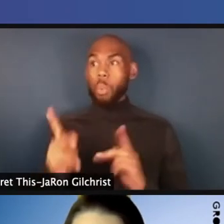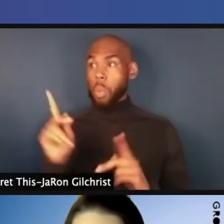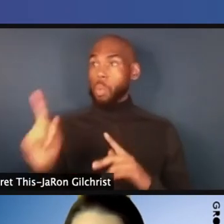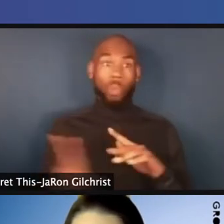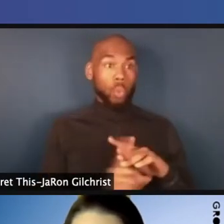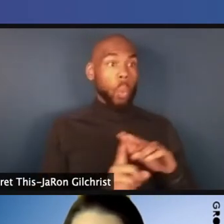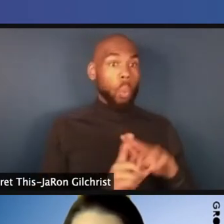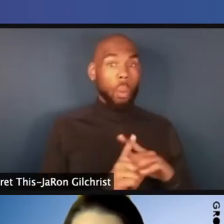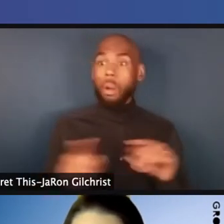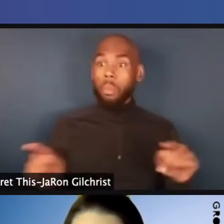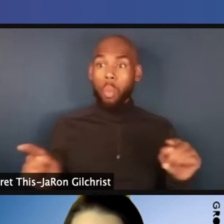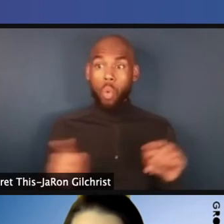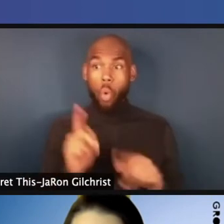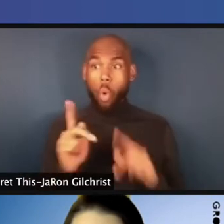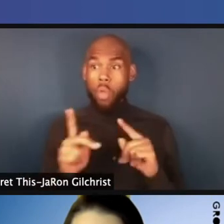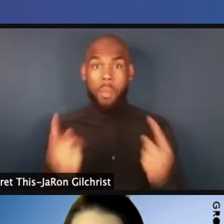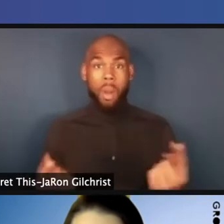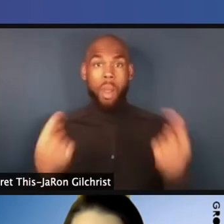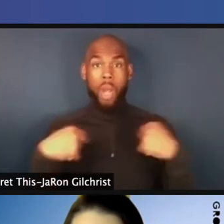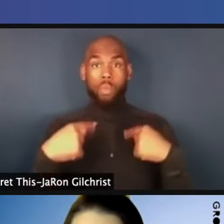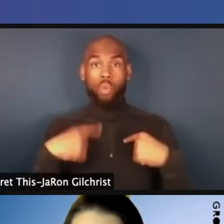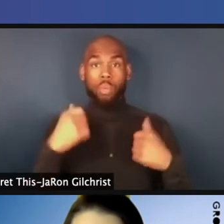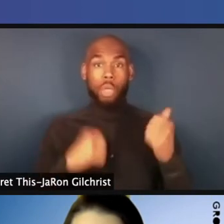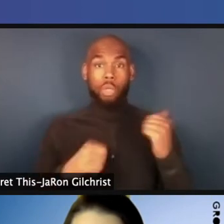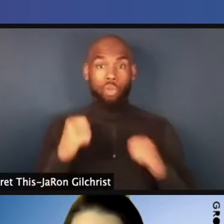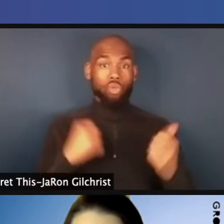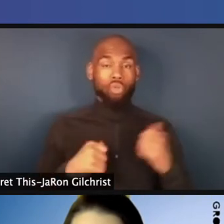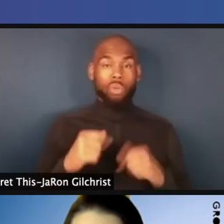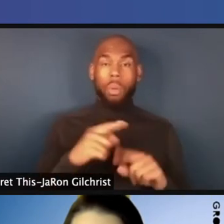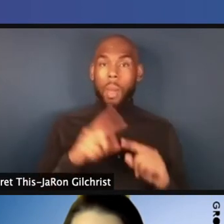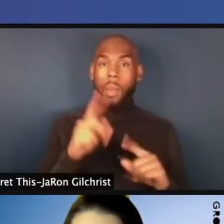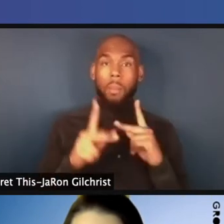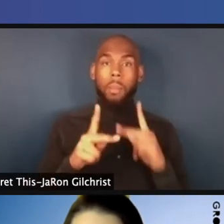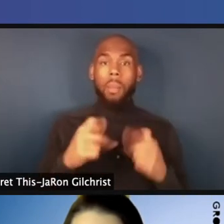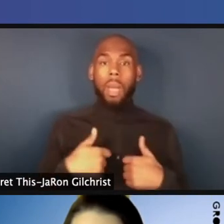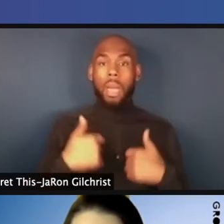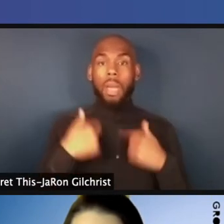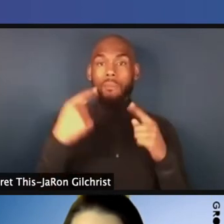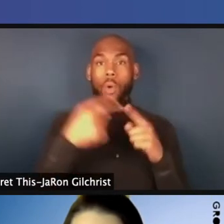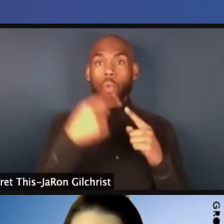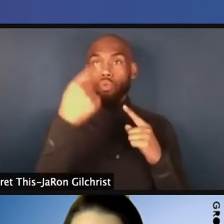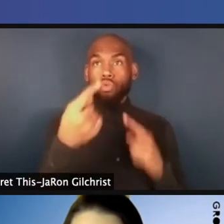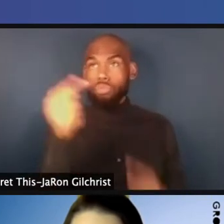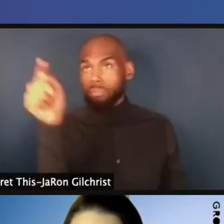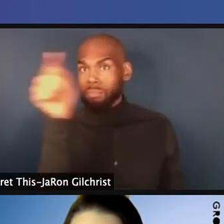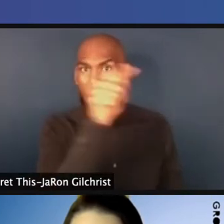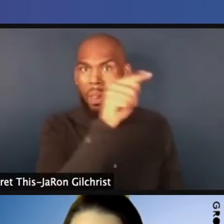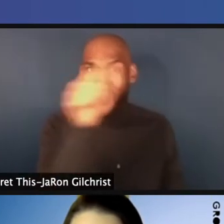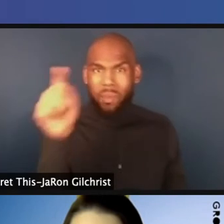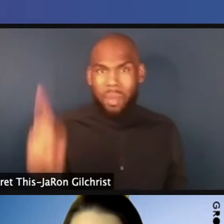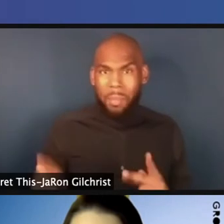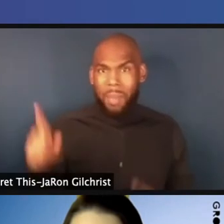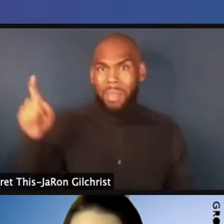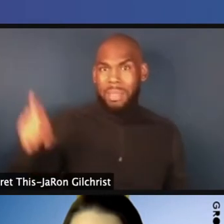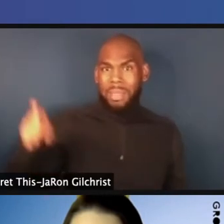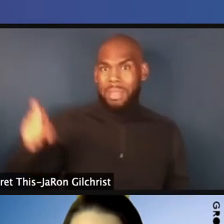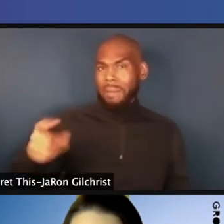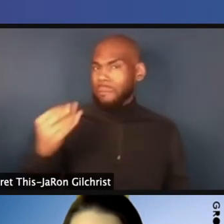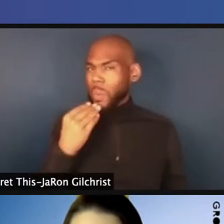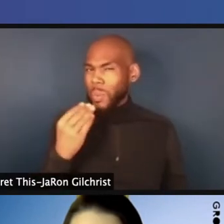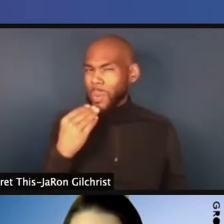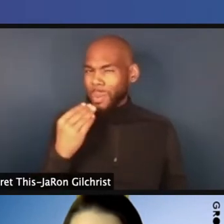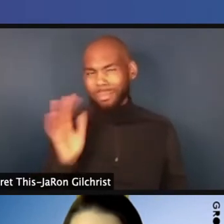be the people who come to my shows. Meanwhile, the people across the street are the ones who are in need of food. Hmm. It's about turning to the people,